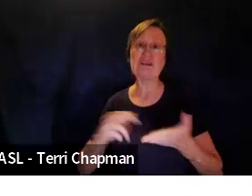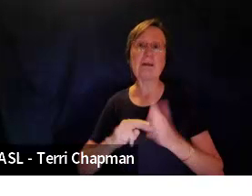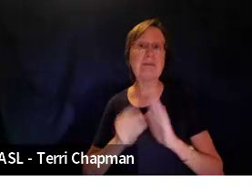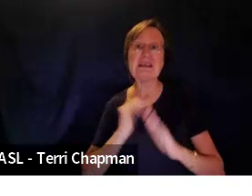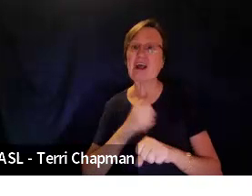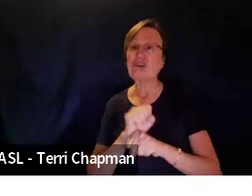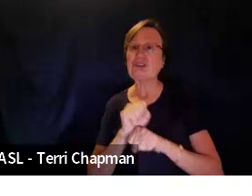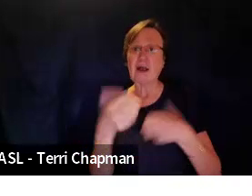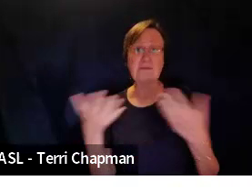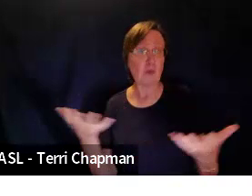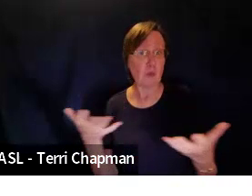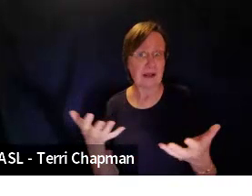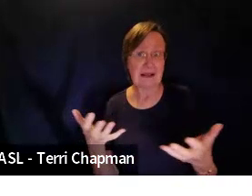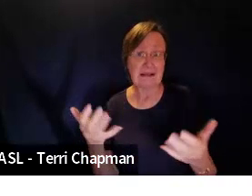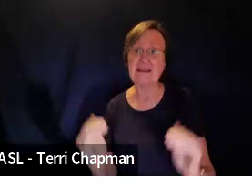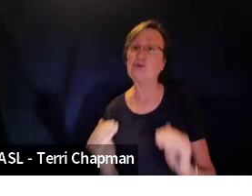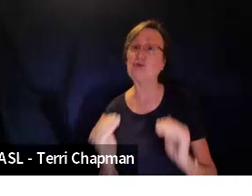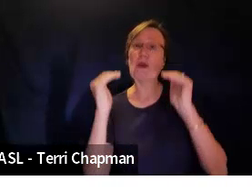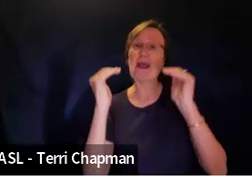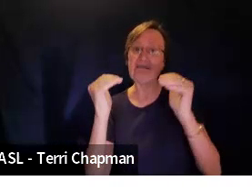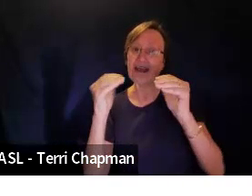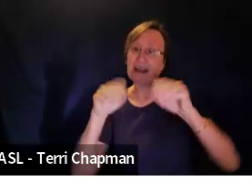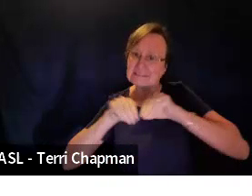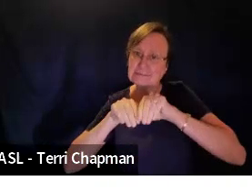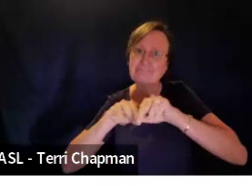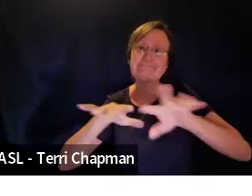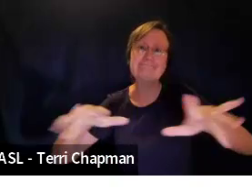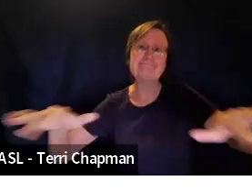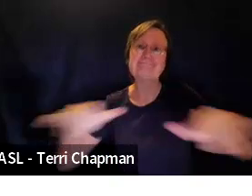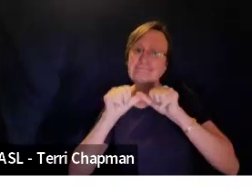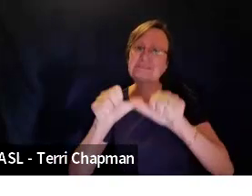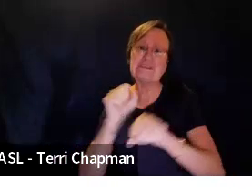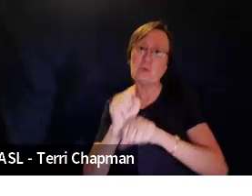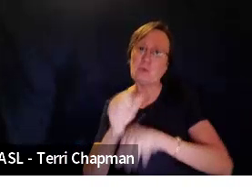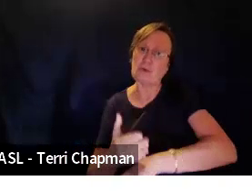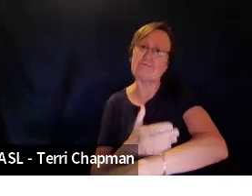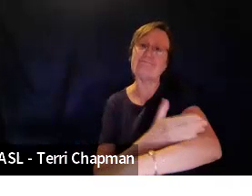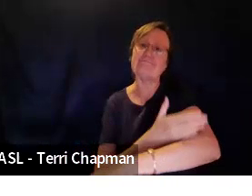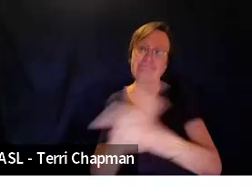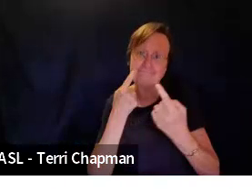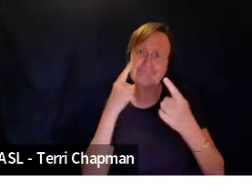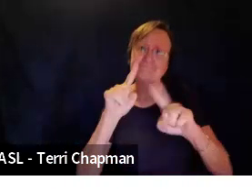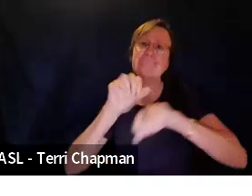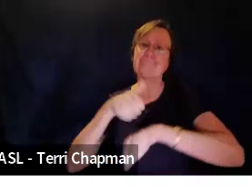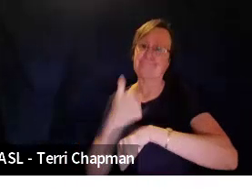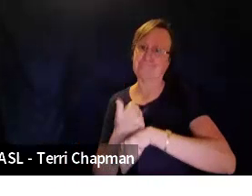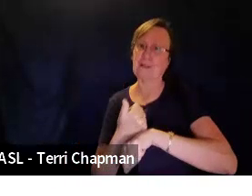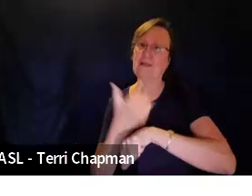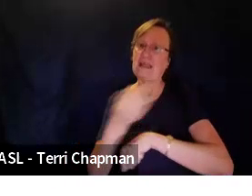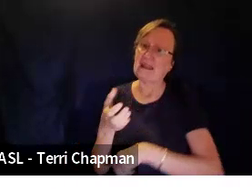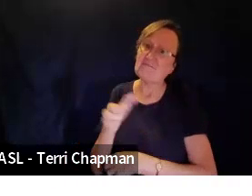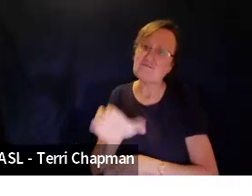to advance, promulgate, work on, effectuate, implement, and